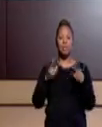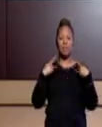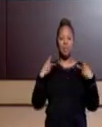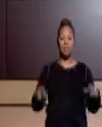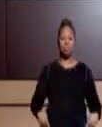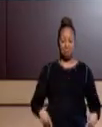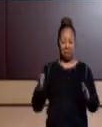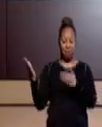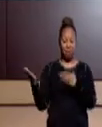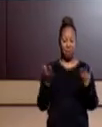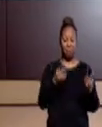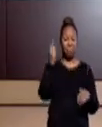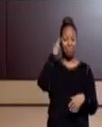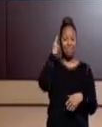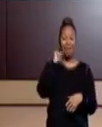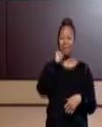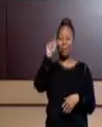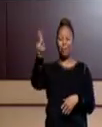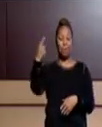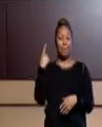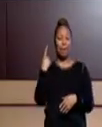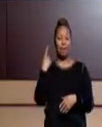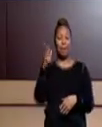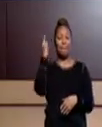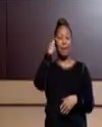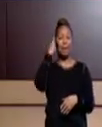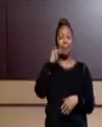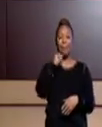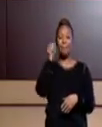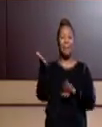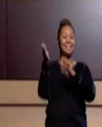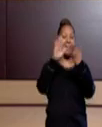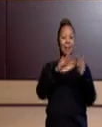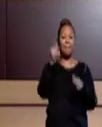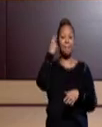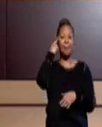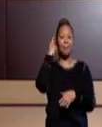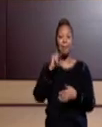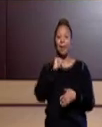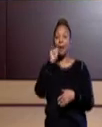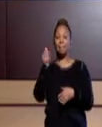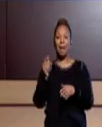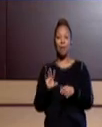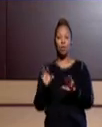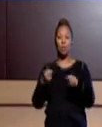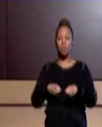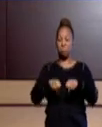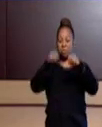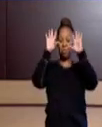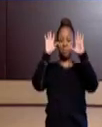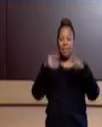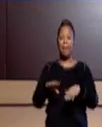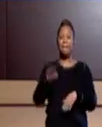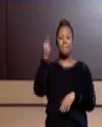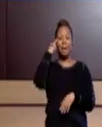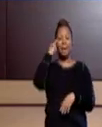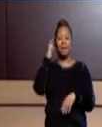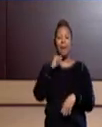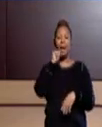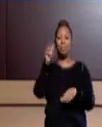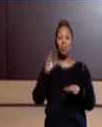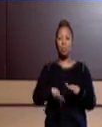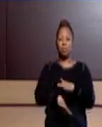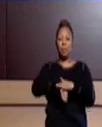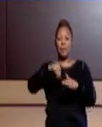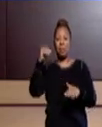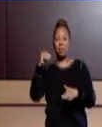I can carry. Mind, I'm not going back. Mind, I'm not dying. Mind, I'm not going to give in right here. Mind, I'm going to come out of